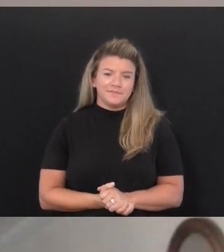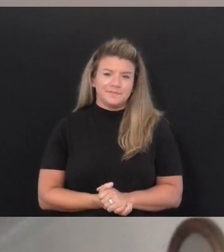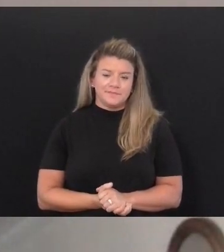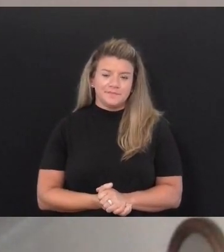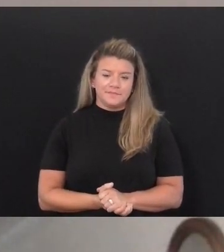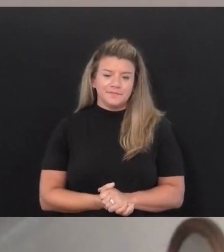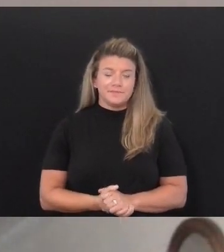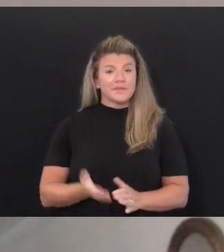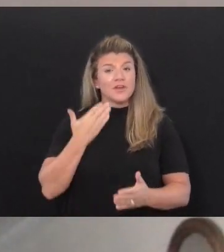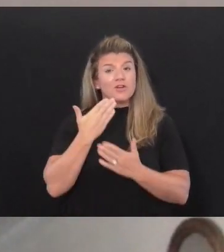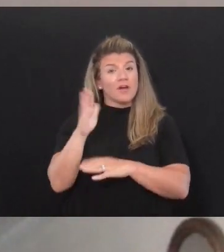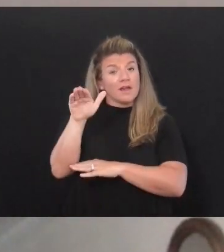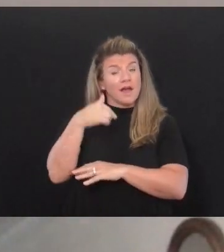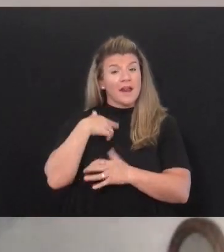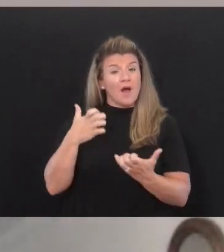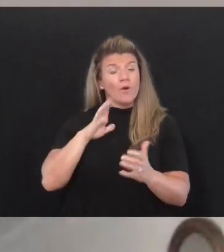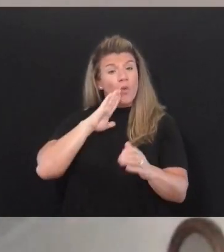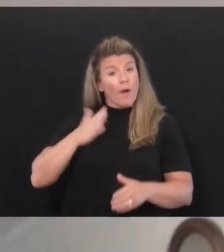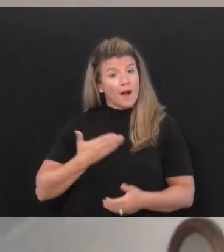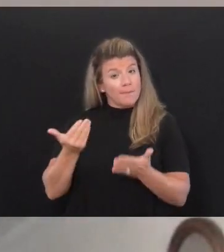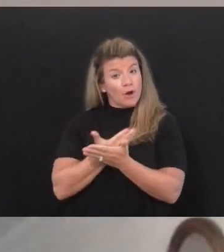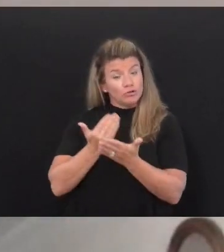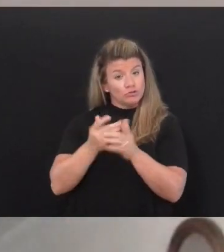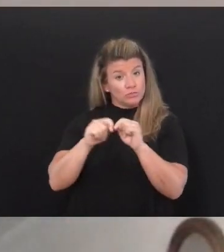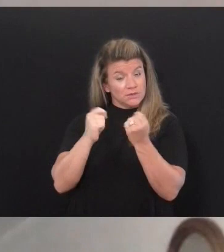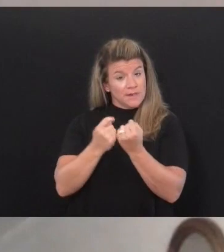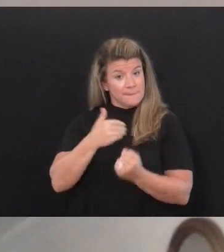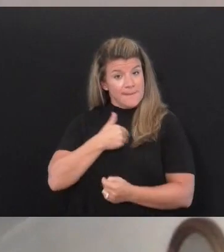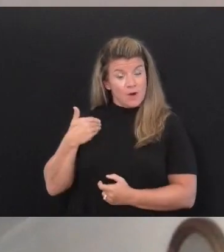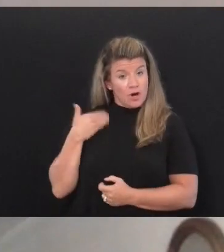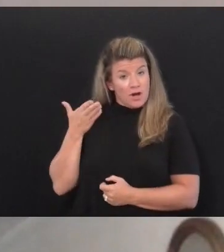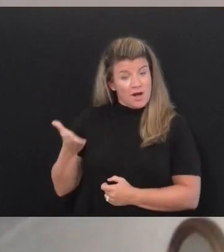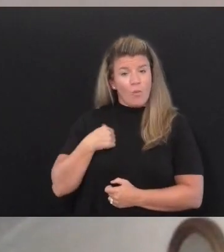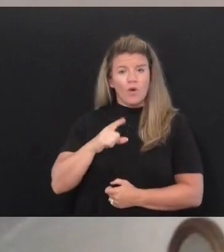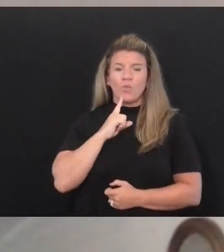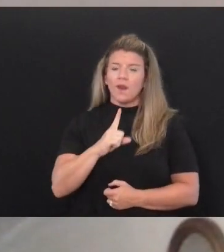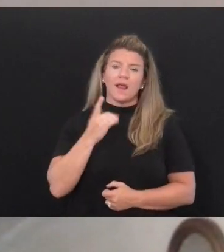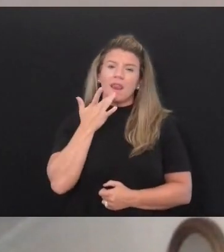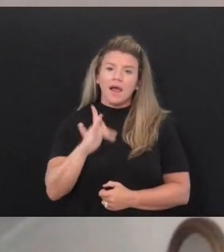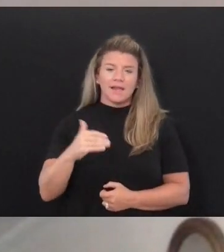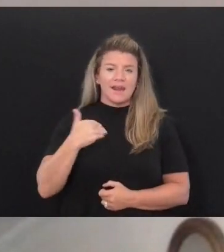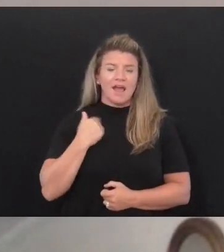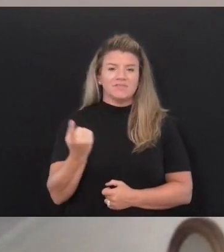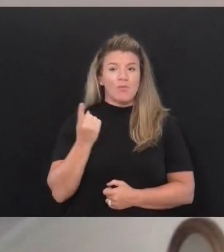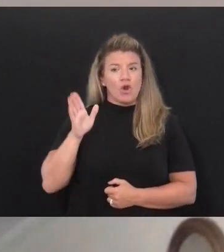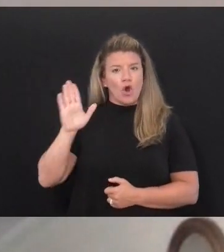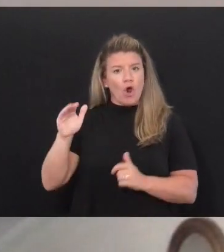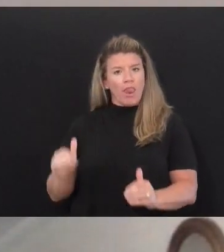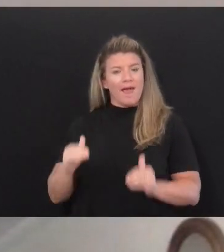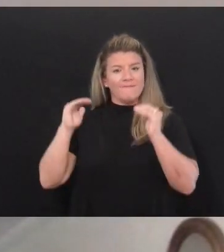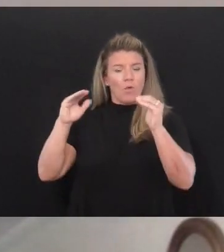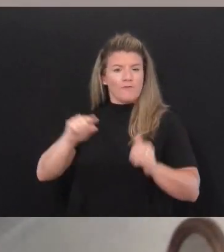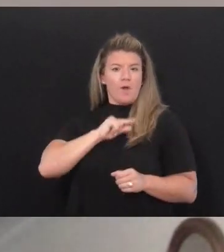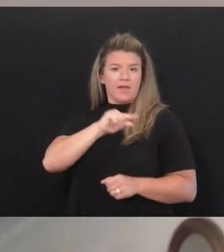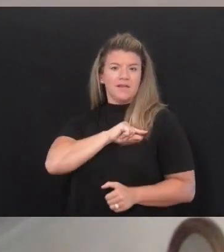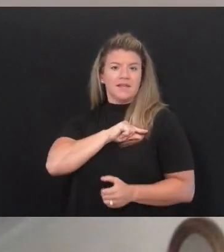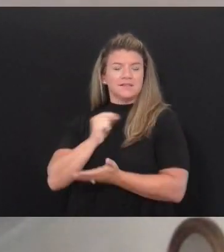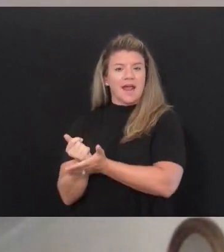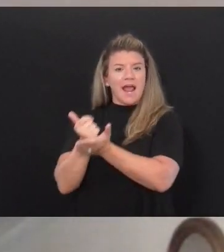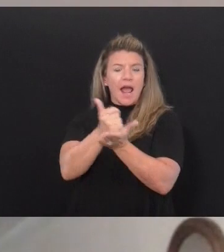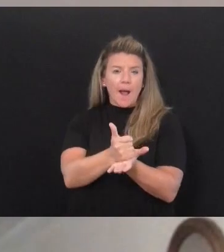follow, put your mask on when you're in public. I know it's annoying, I know it's uncomfortable, but everybody felt